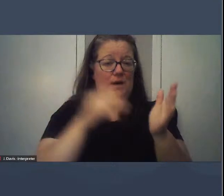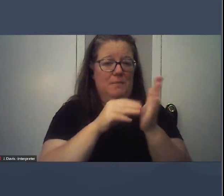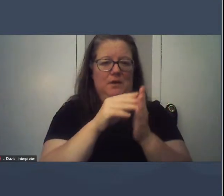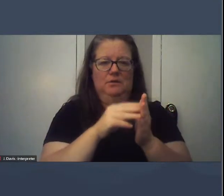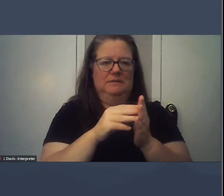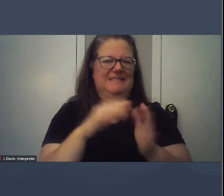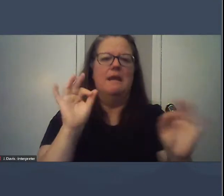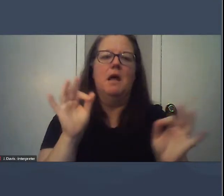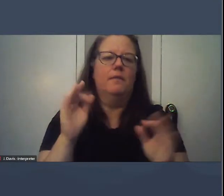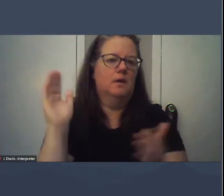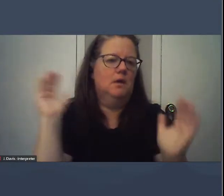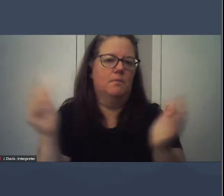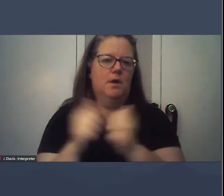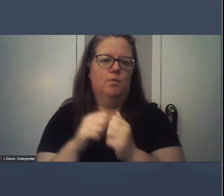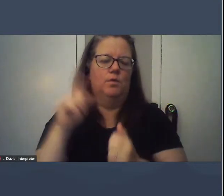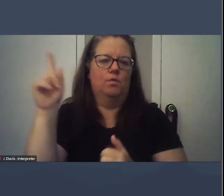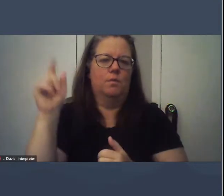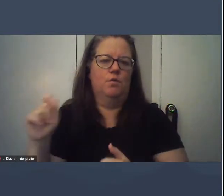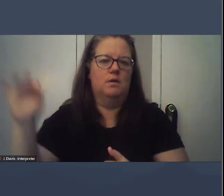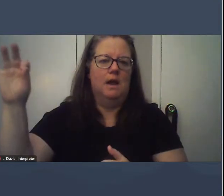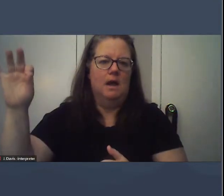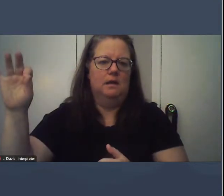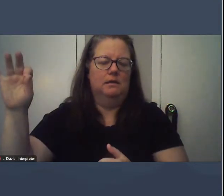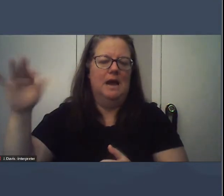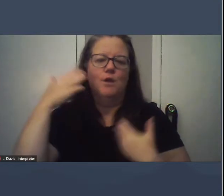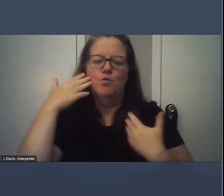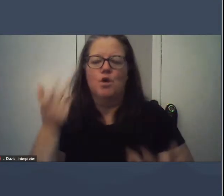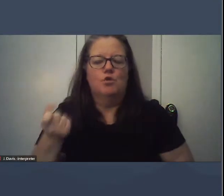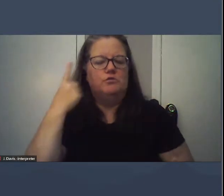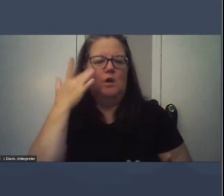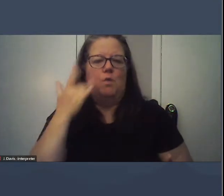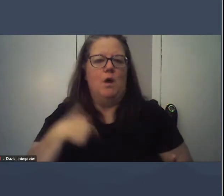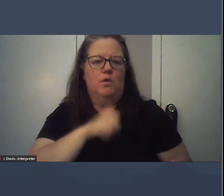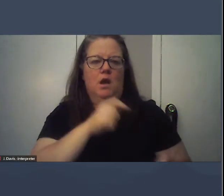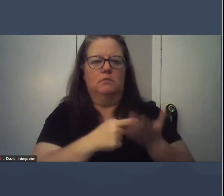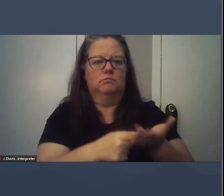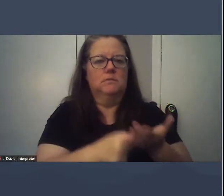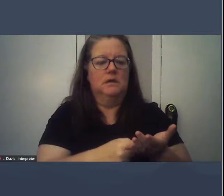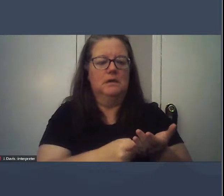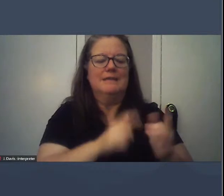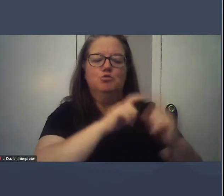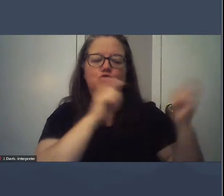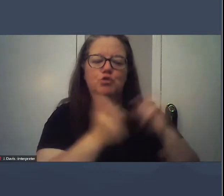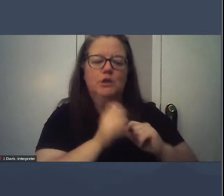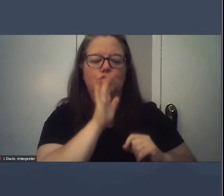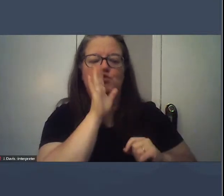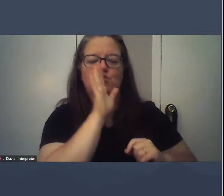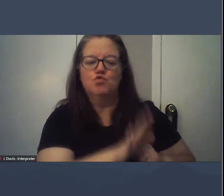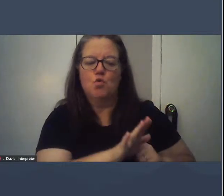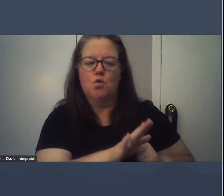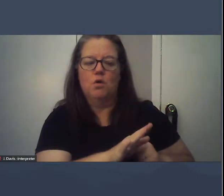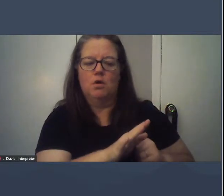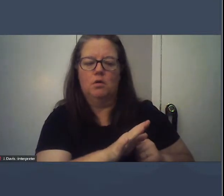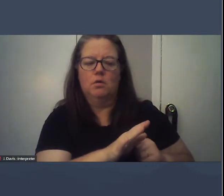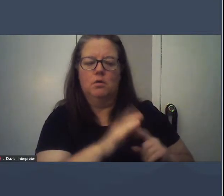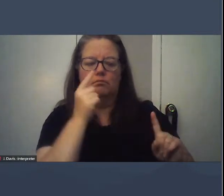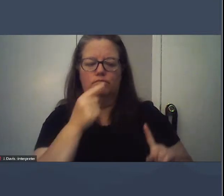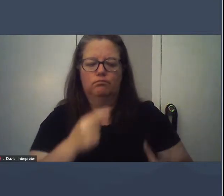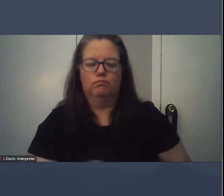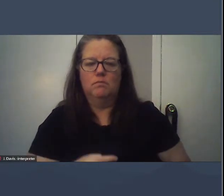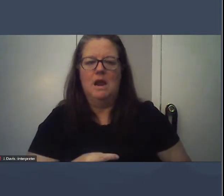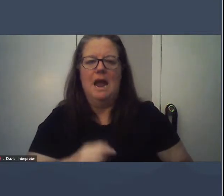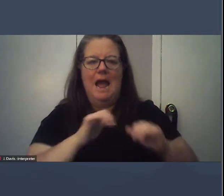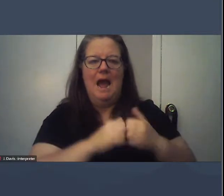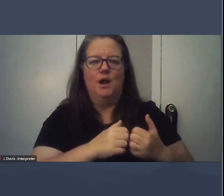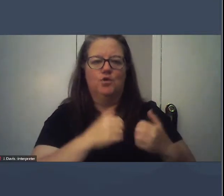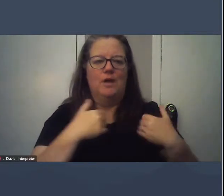understand why that conversation is not ongoing, because it changes your talking point on your ability to get to